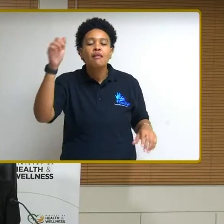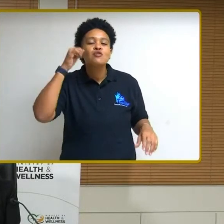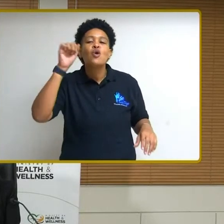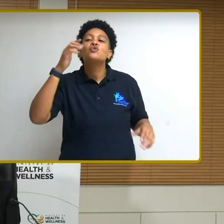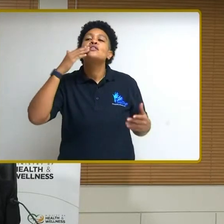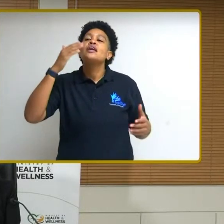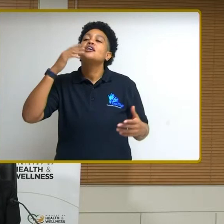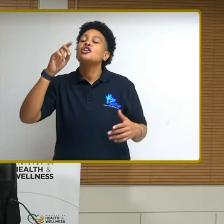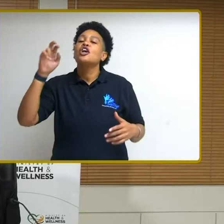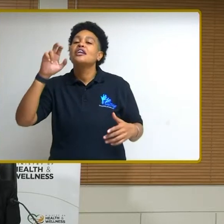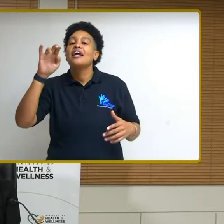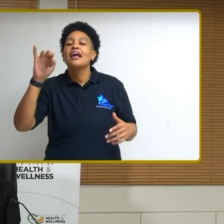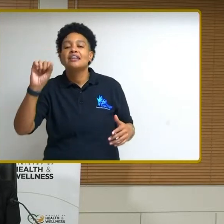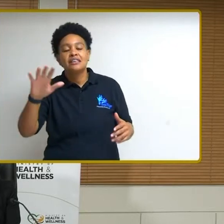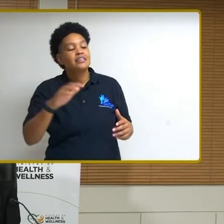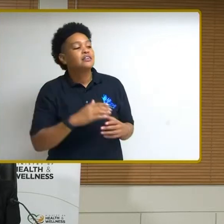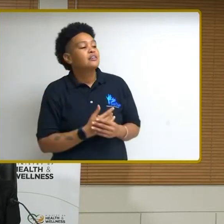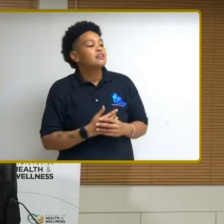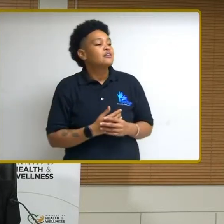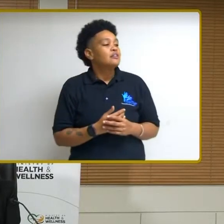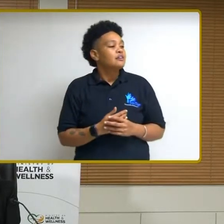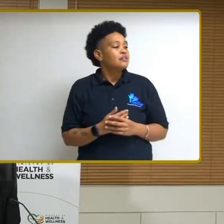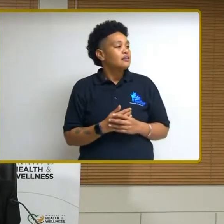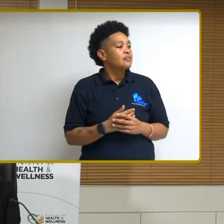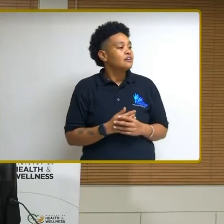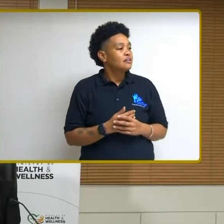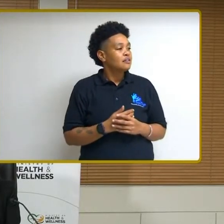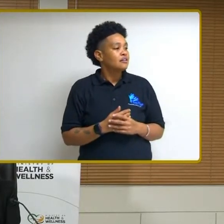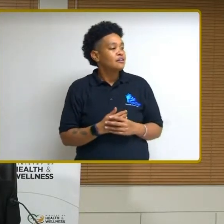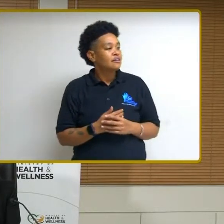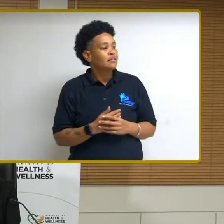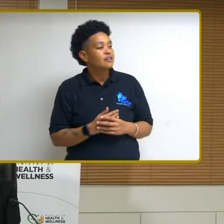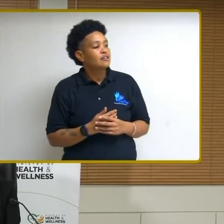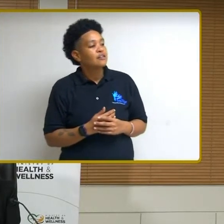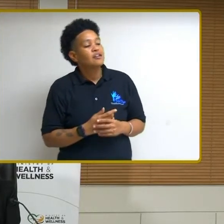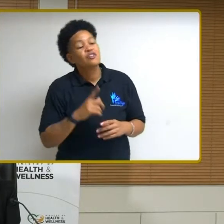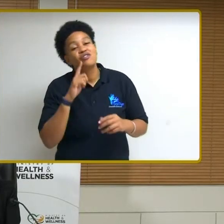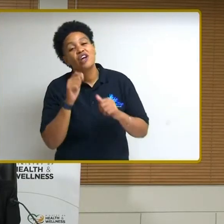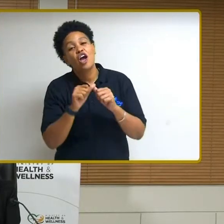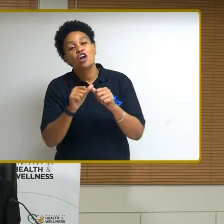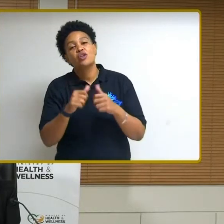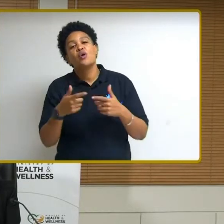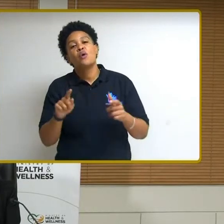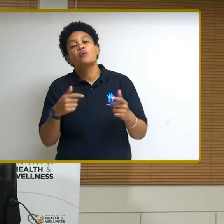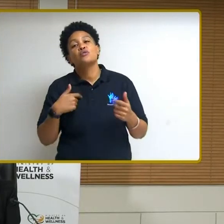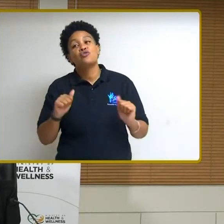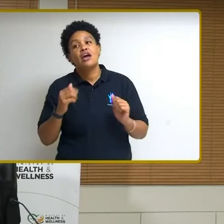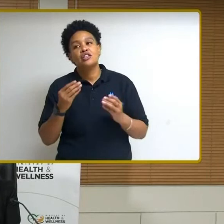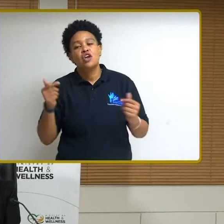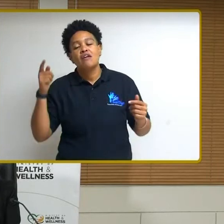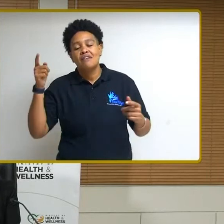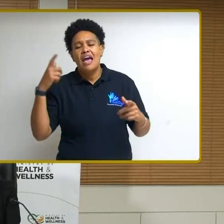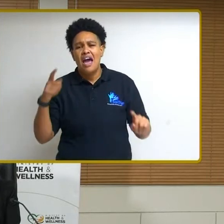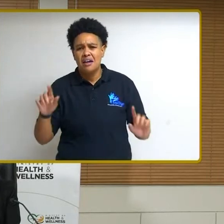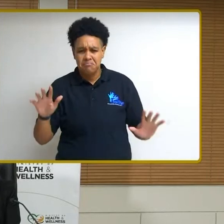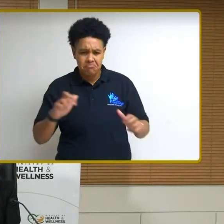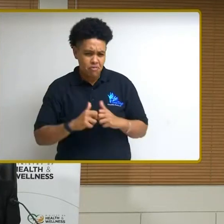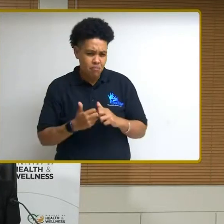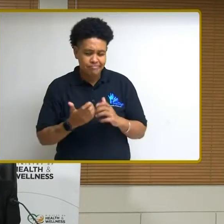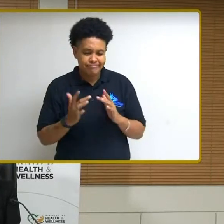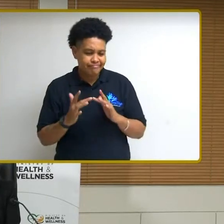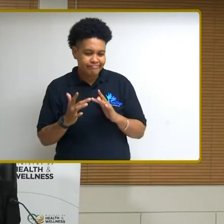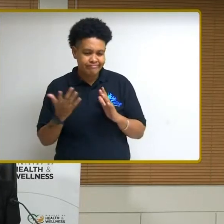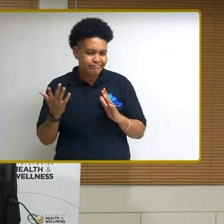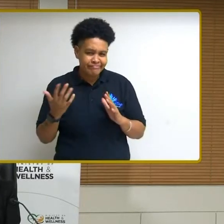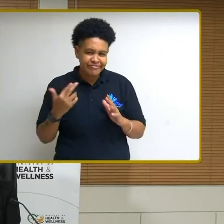thank you very much. Okay. So, just to continue while we try to sort that out,